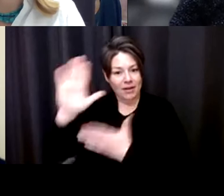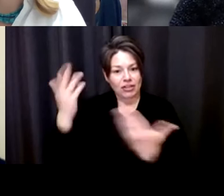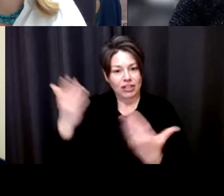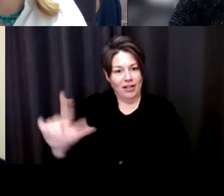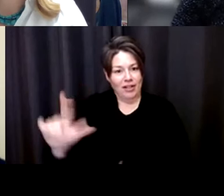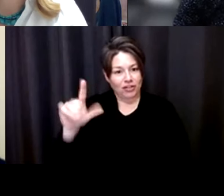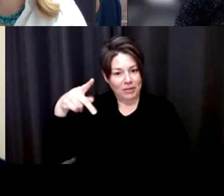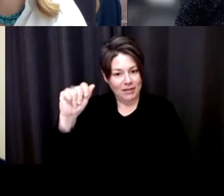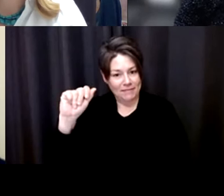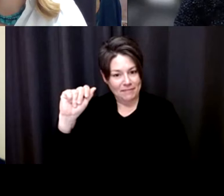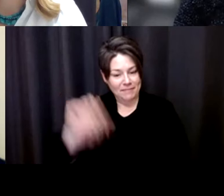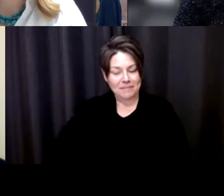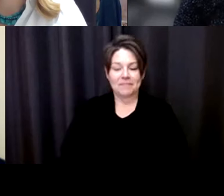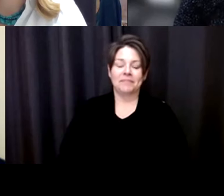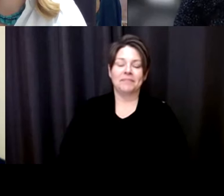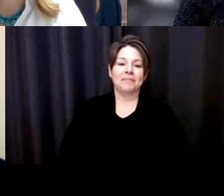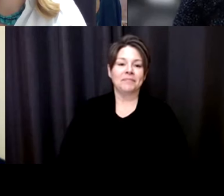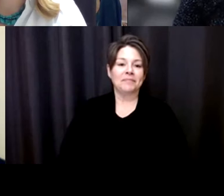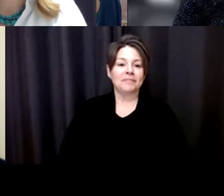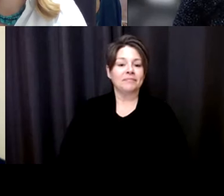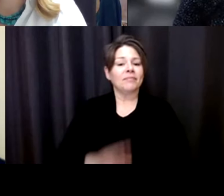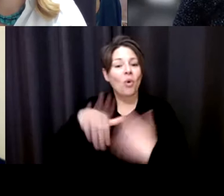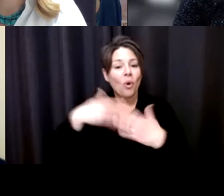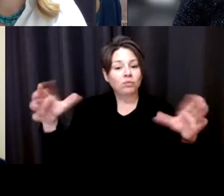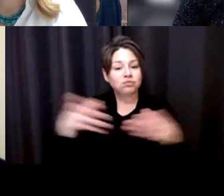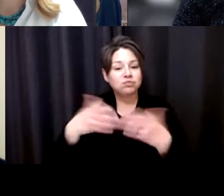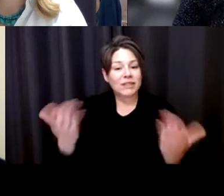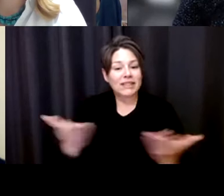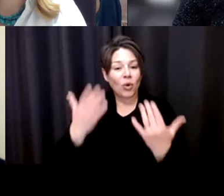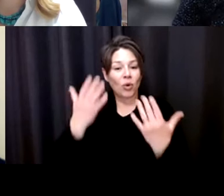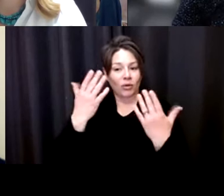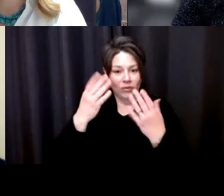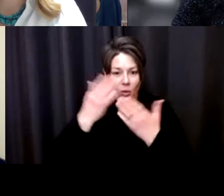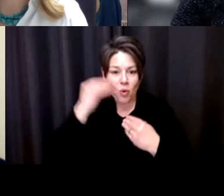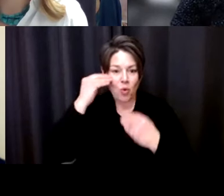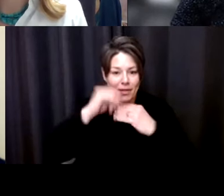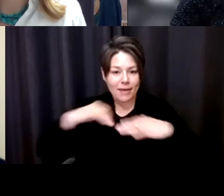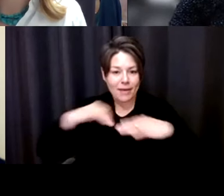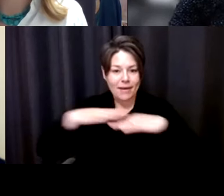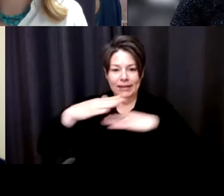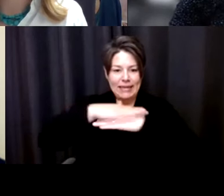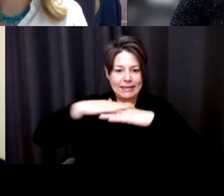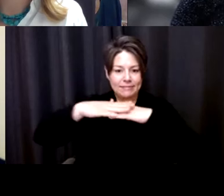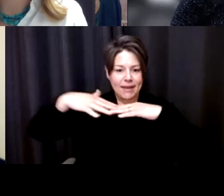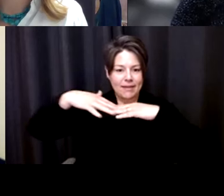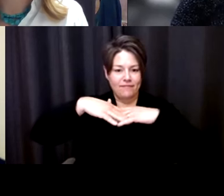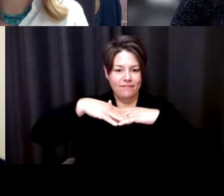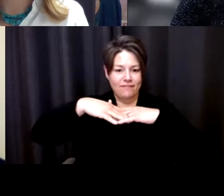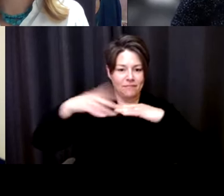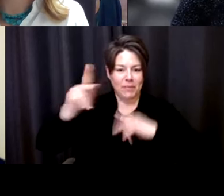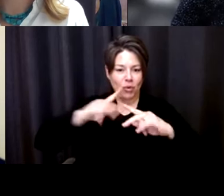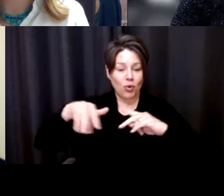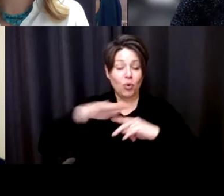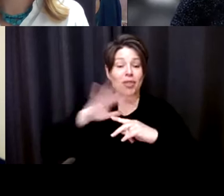Lancaster, Pennsylvania. We gather today on the homeland of Native peoples whose history is